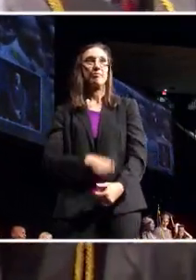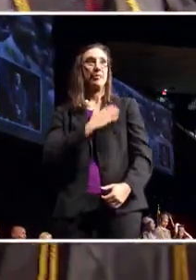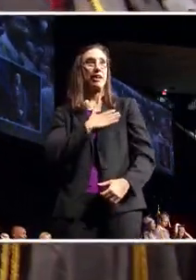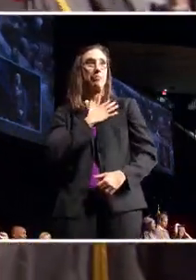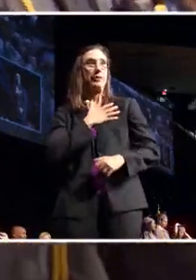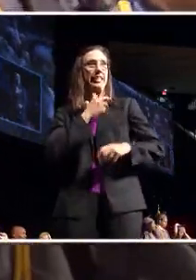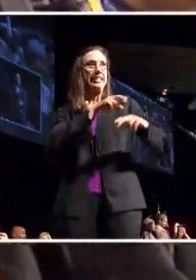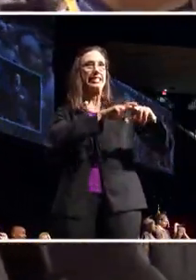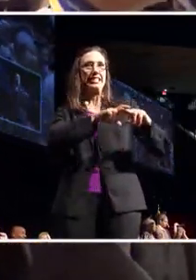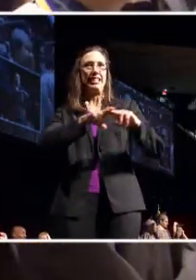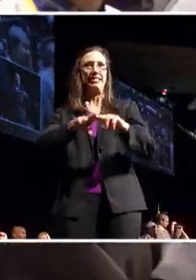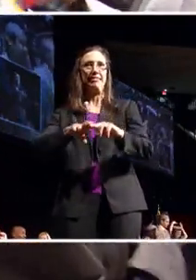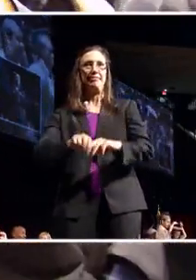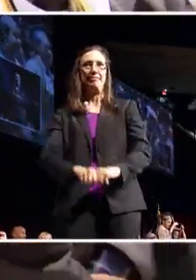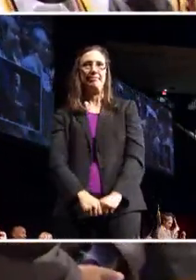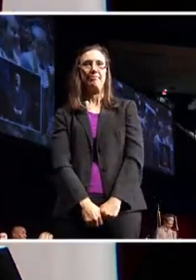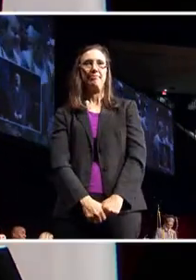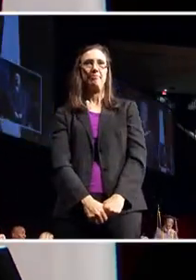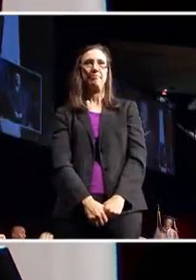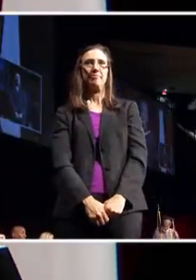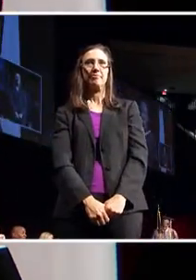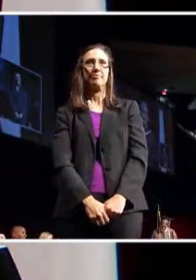Please be seated.